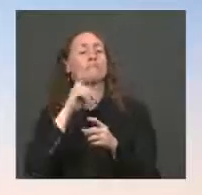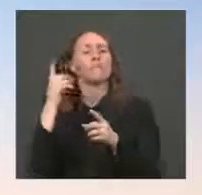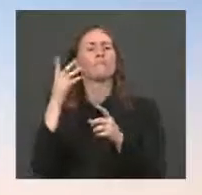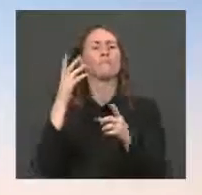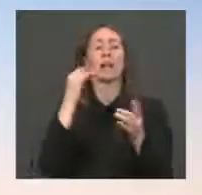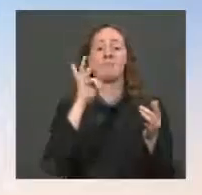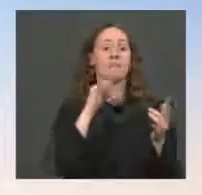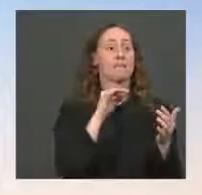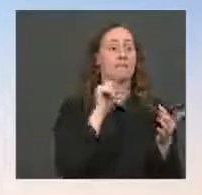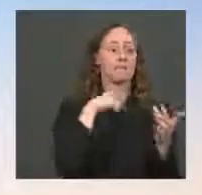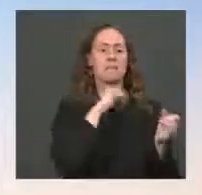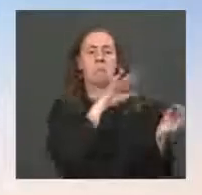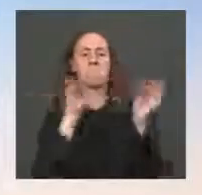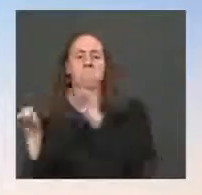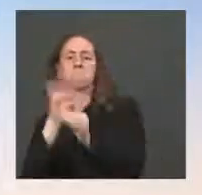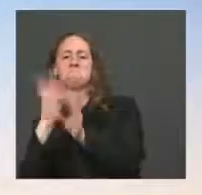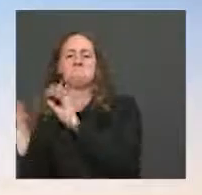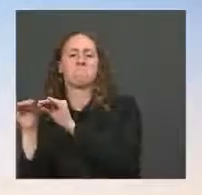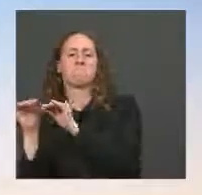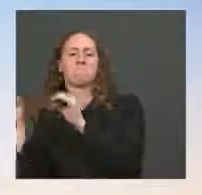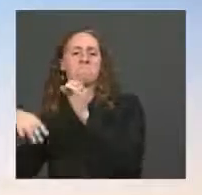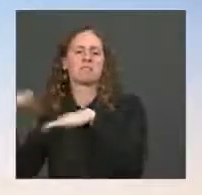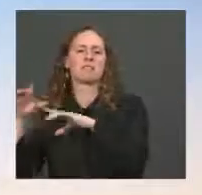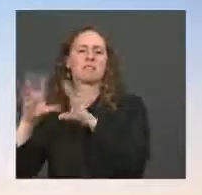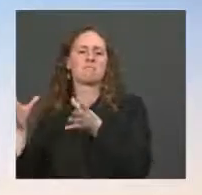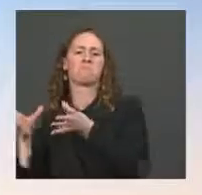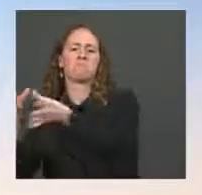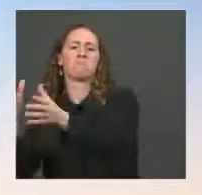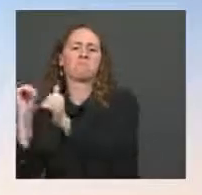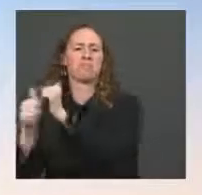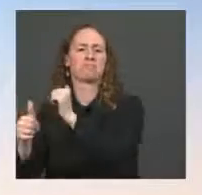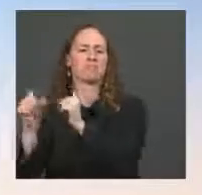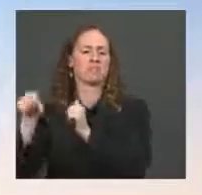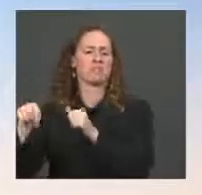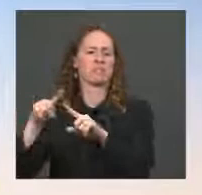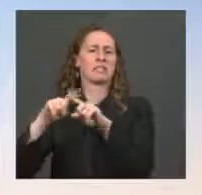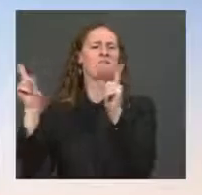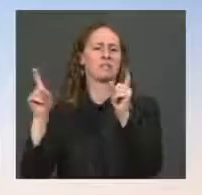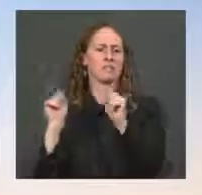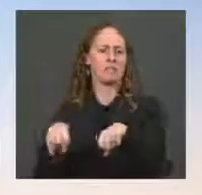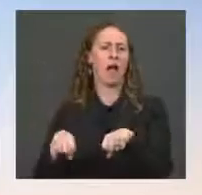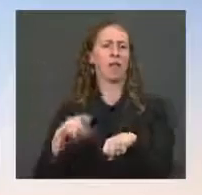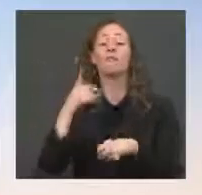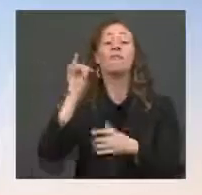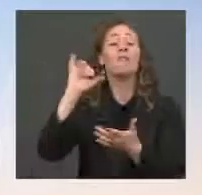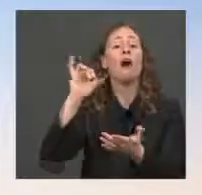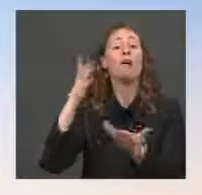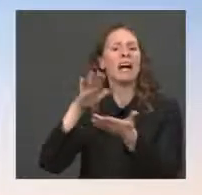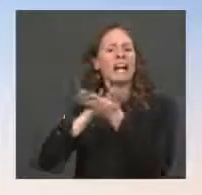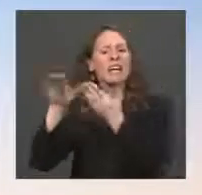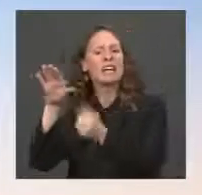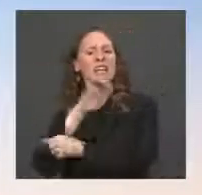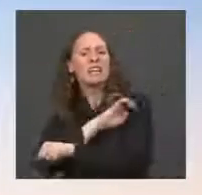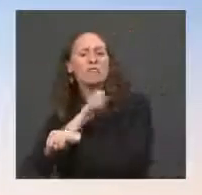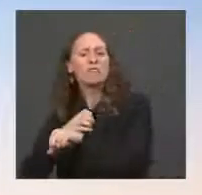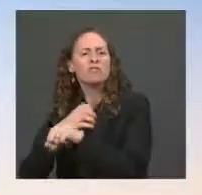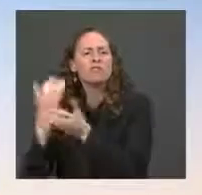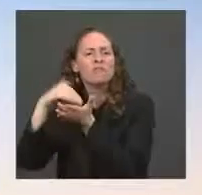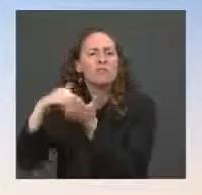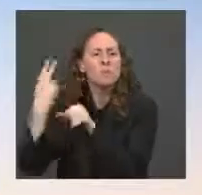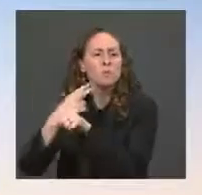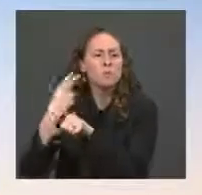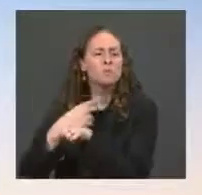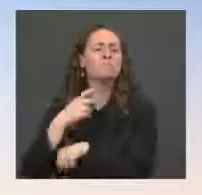cuts for businesses and consumers who invest in clean energy technologies, sending a market signal that brings additional private investment off the sidelines and